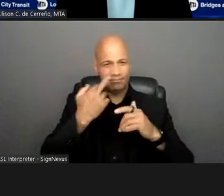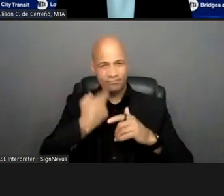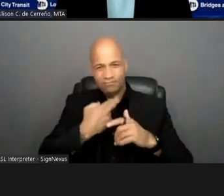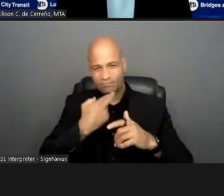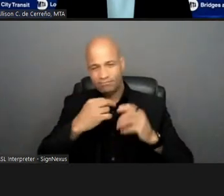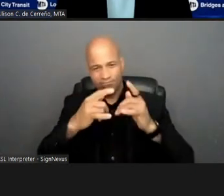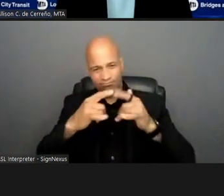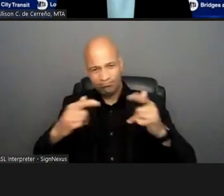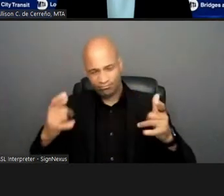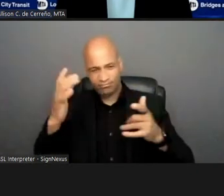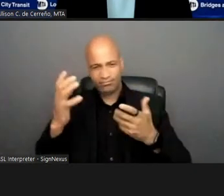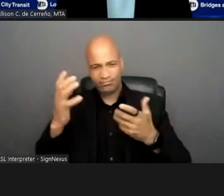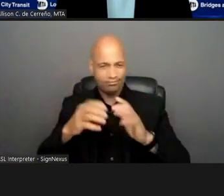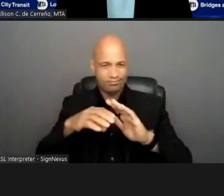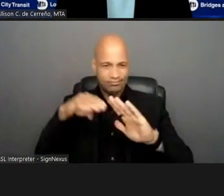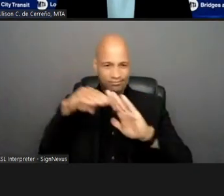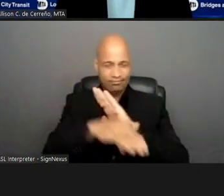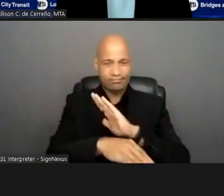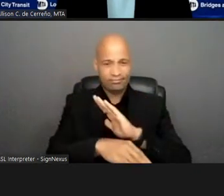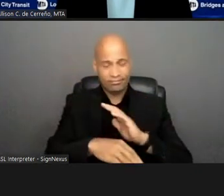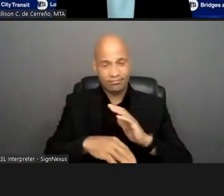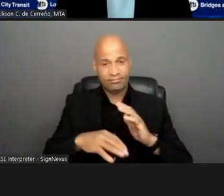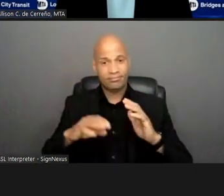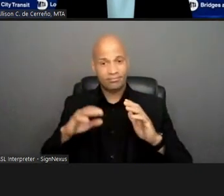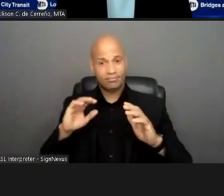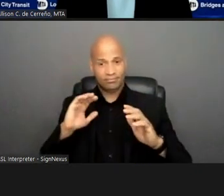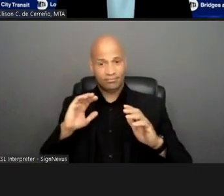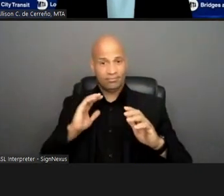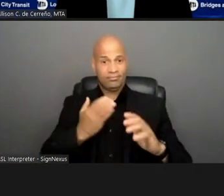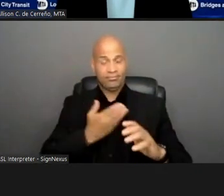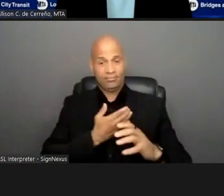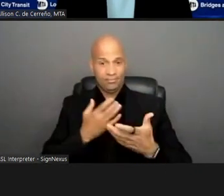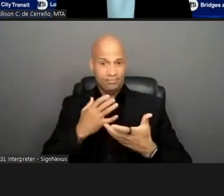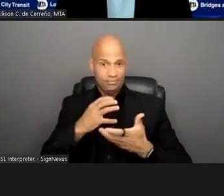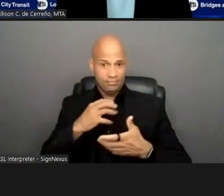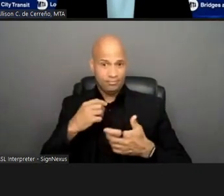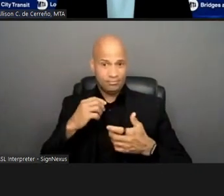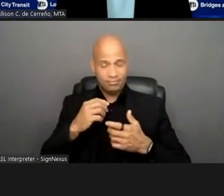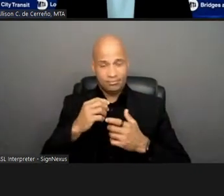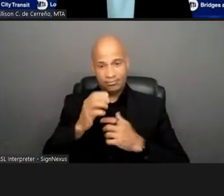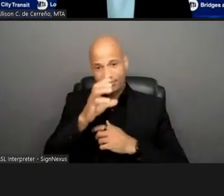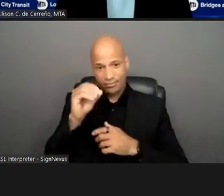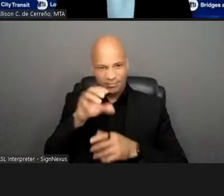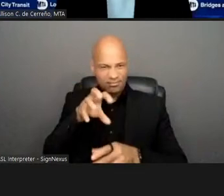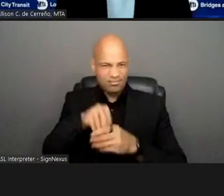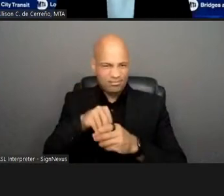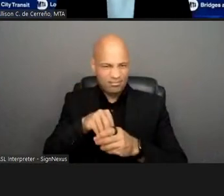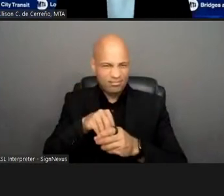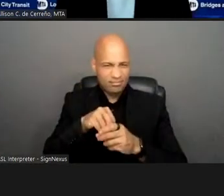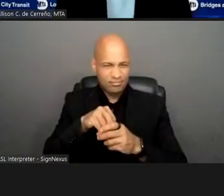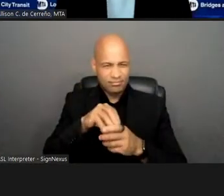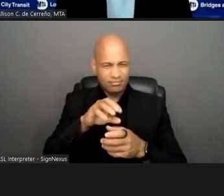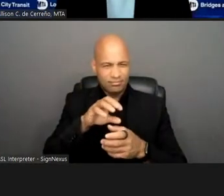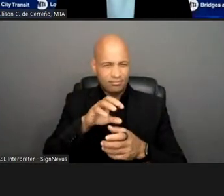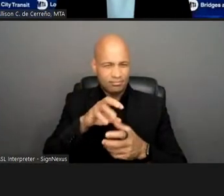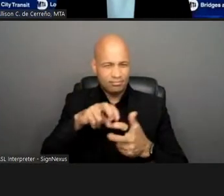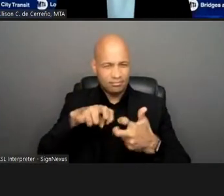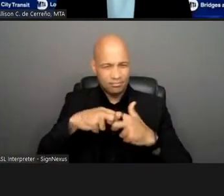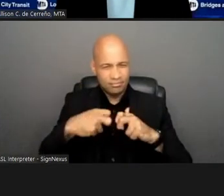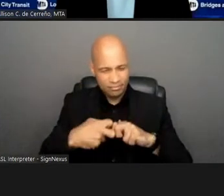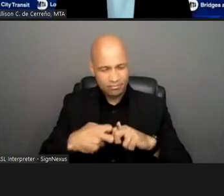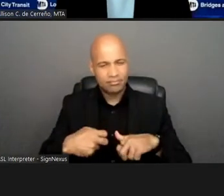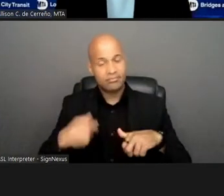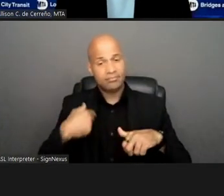that the volume of our company technician Vans is part of the problem I'm participating